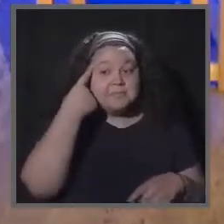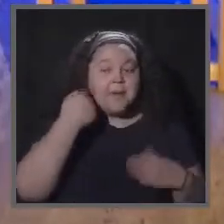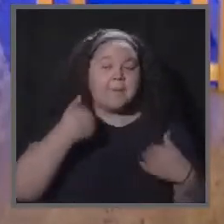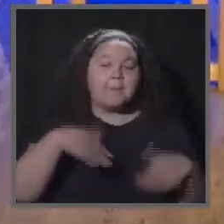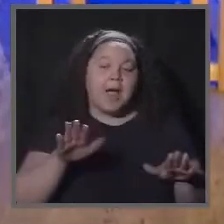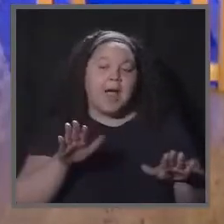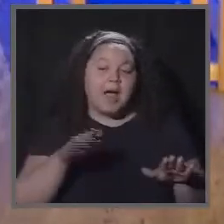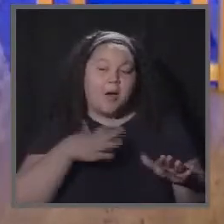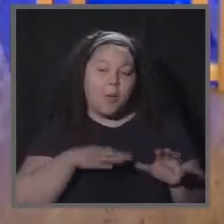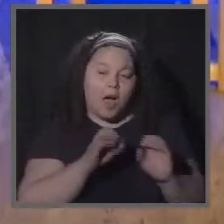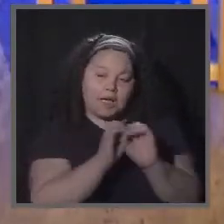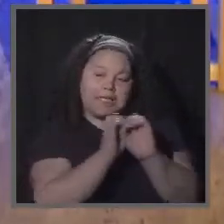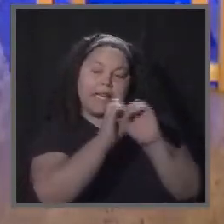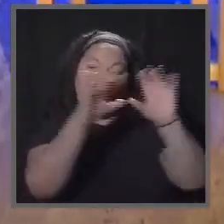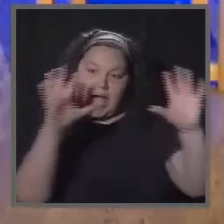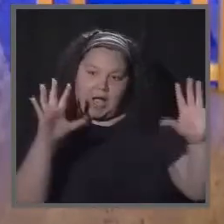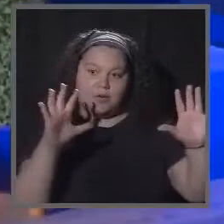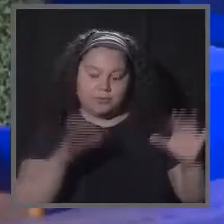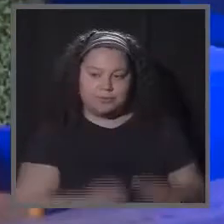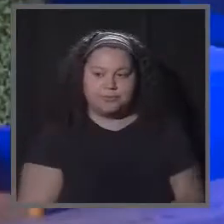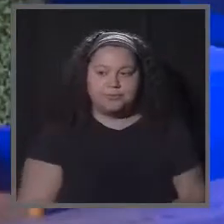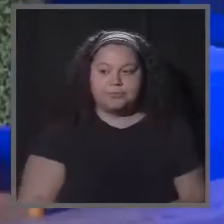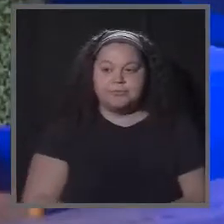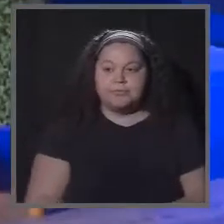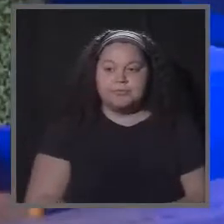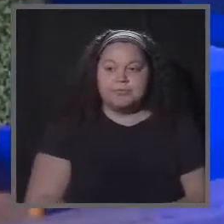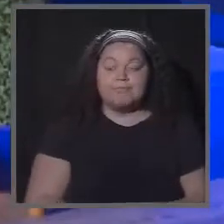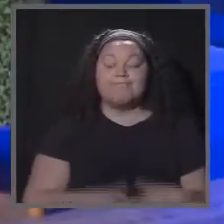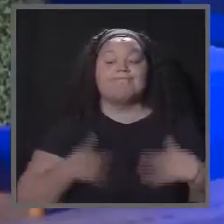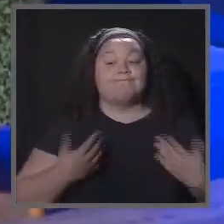repetition, but I want it to be, well, very clear.